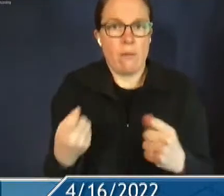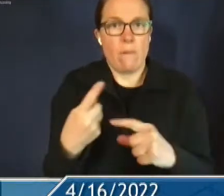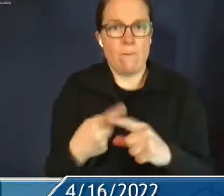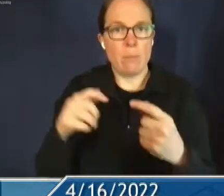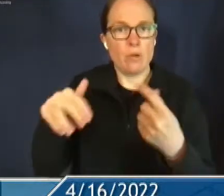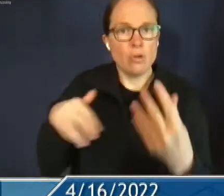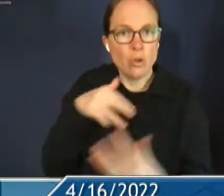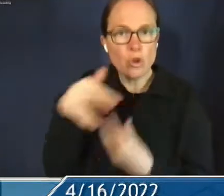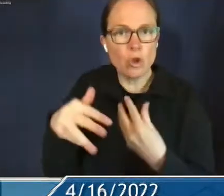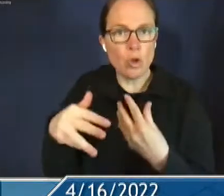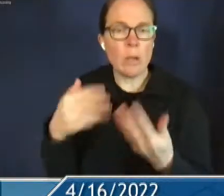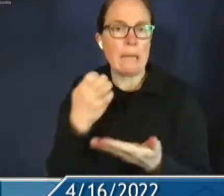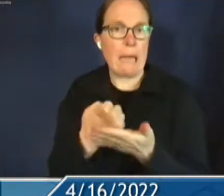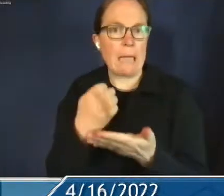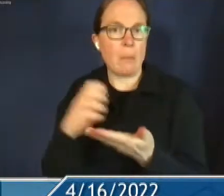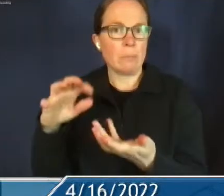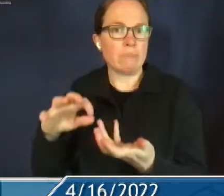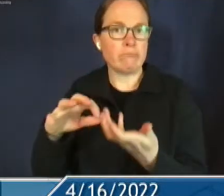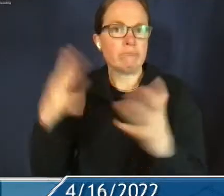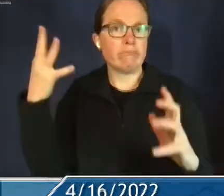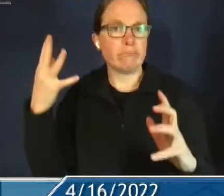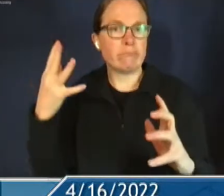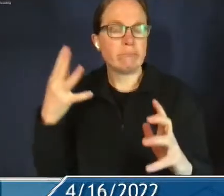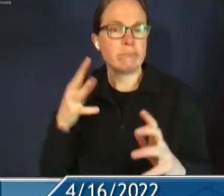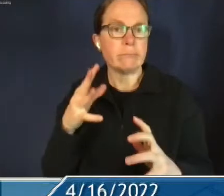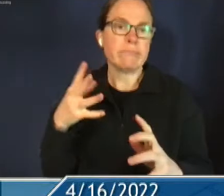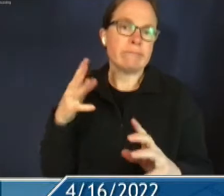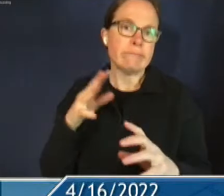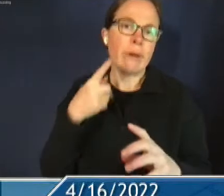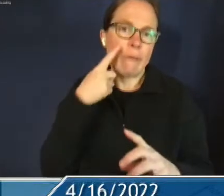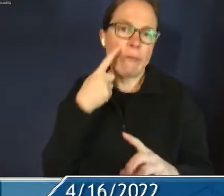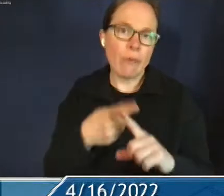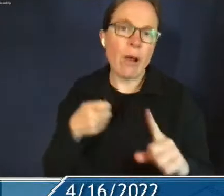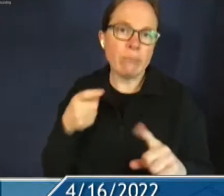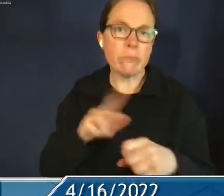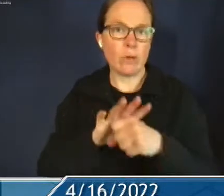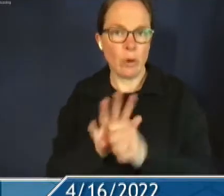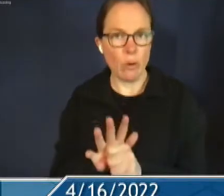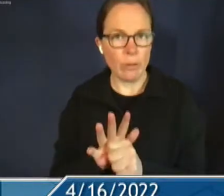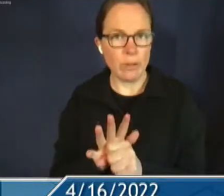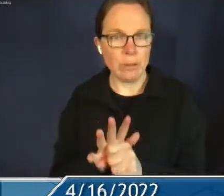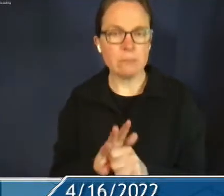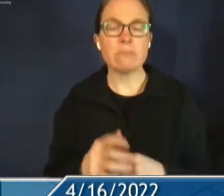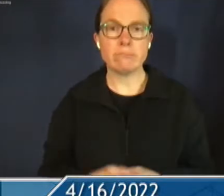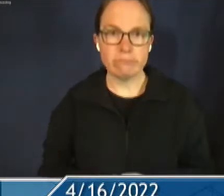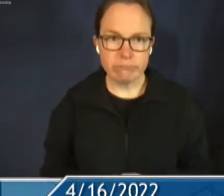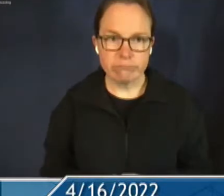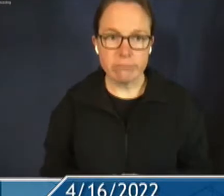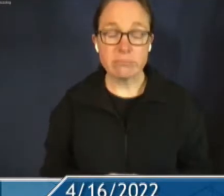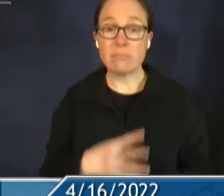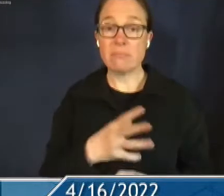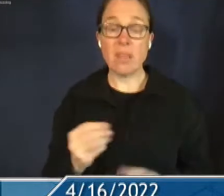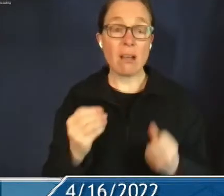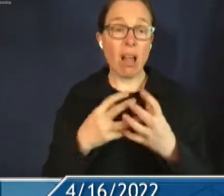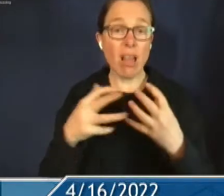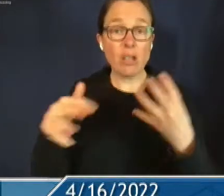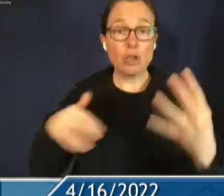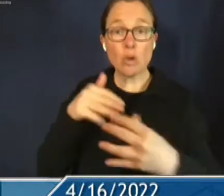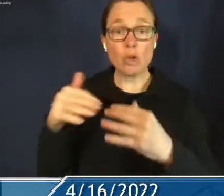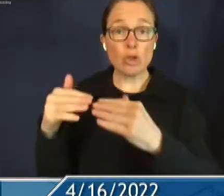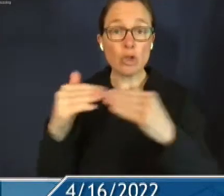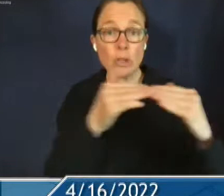economic repercussions of the COVID pandemic. We've been working to learn from the transformative social justice movement we've witnessed